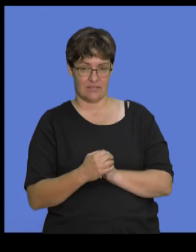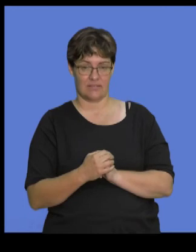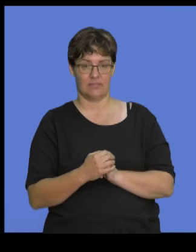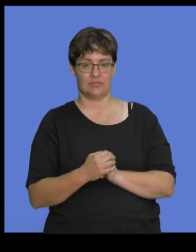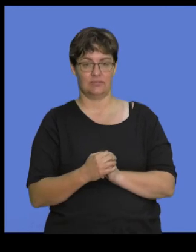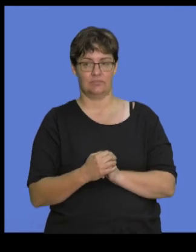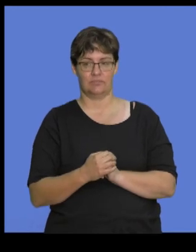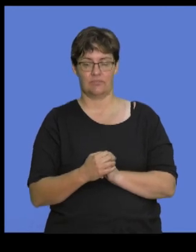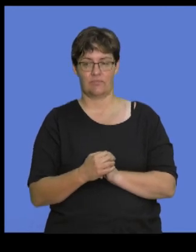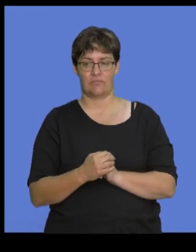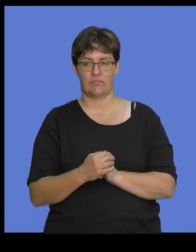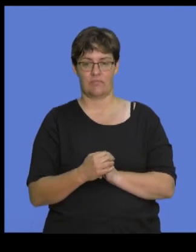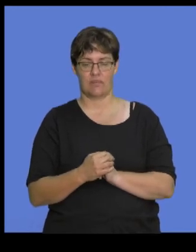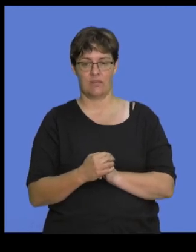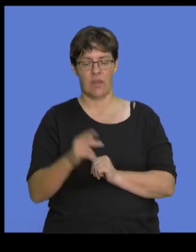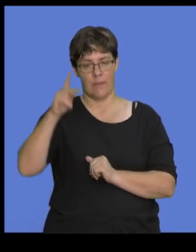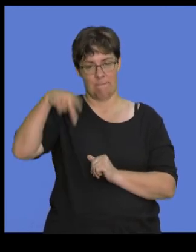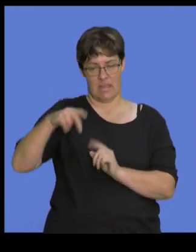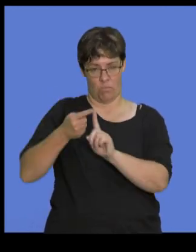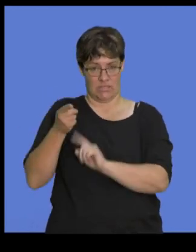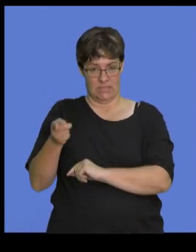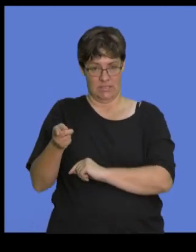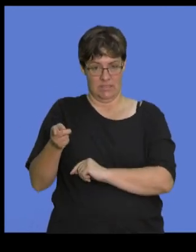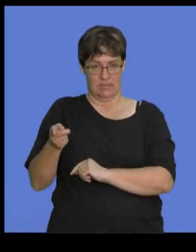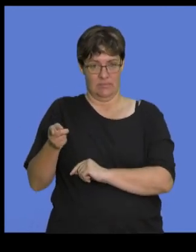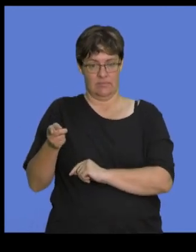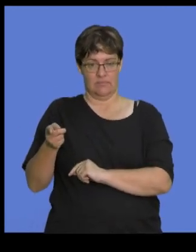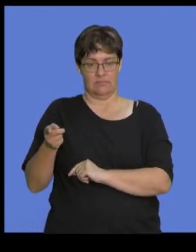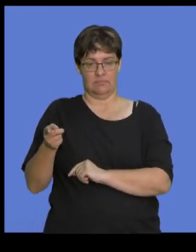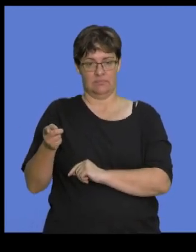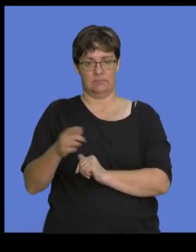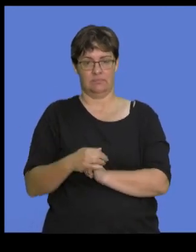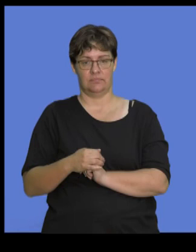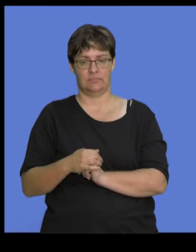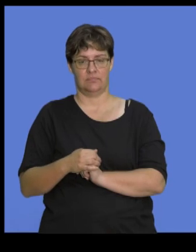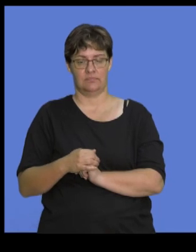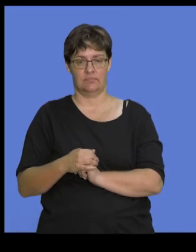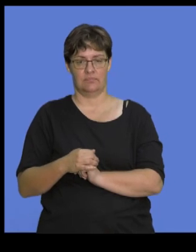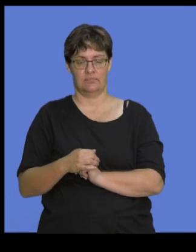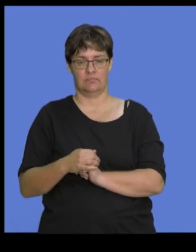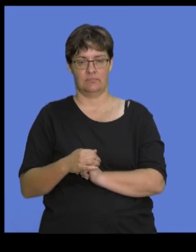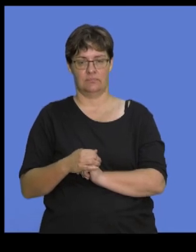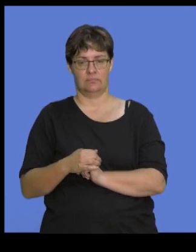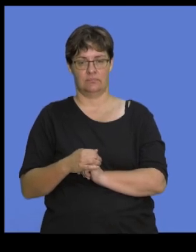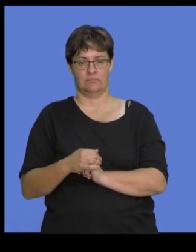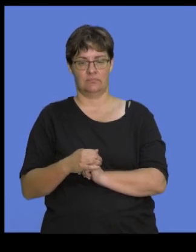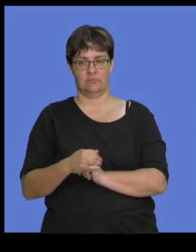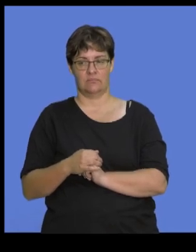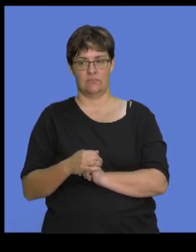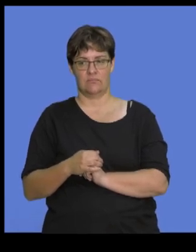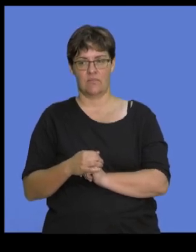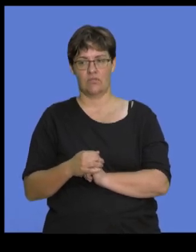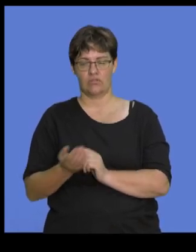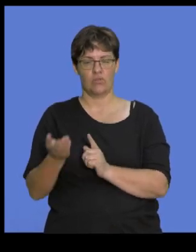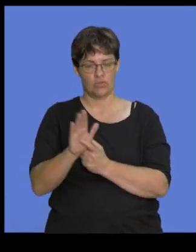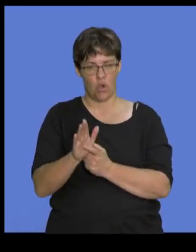okay? So here is our point P, okay? There is our point P. I'll just do it just next to